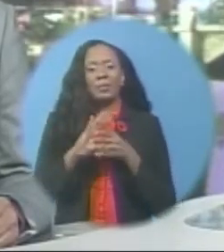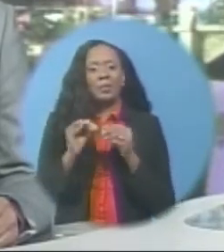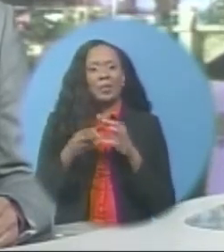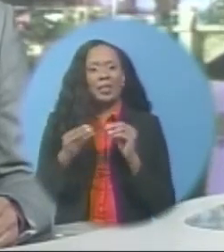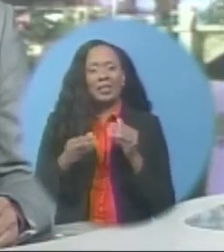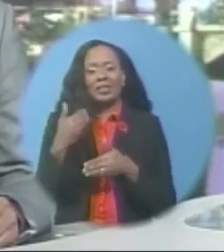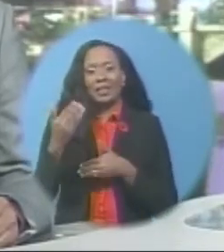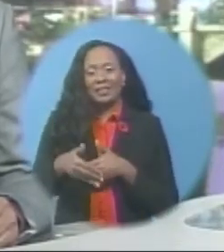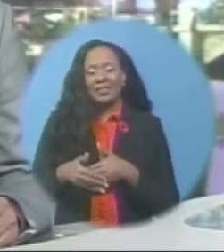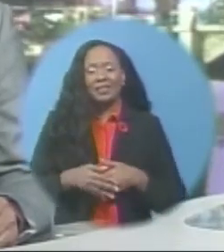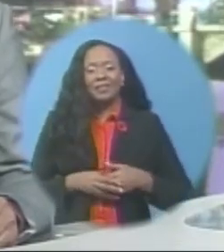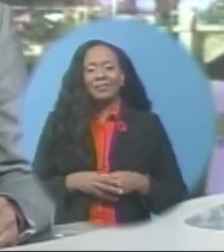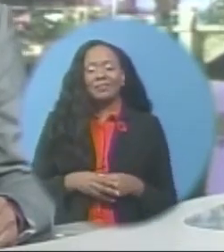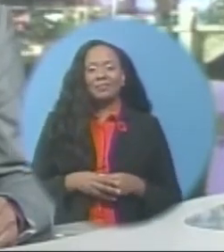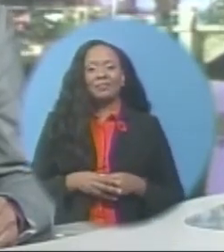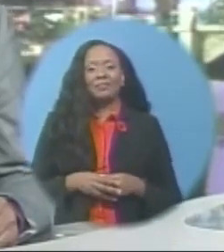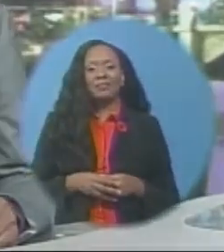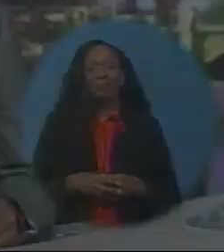the region when we return.